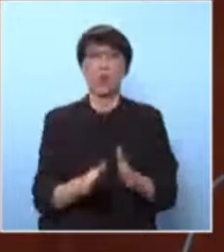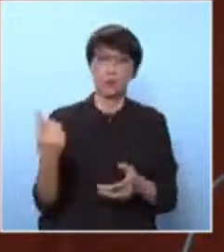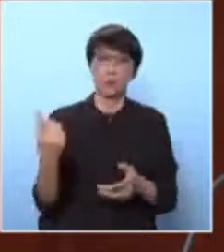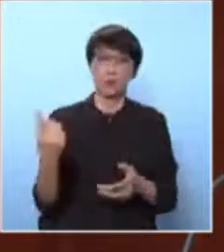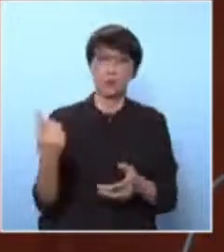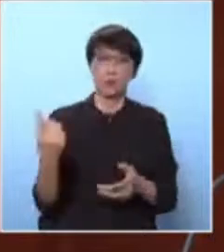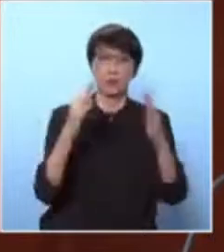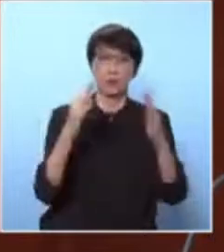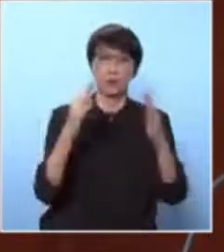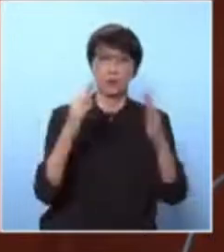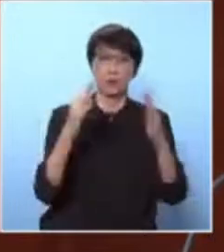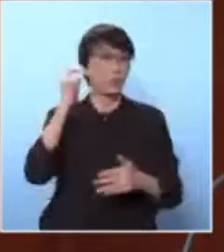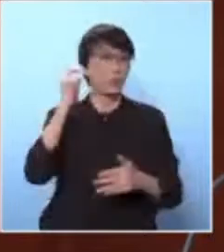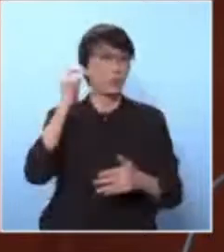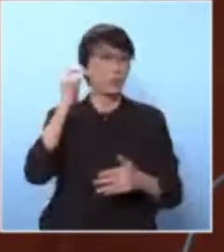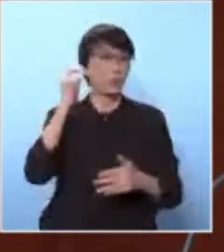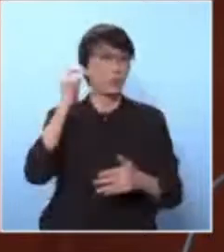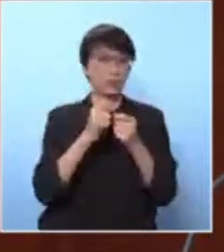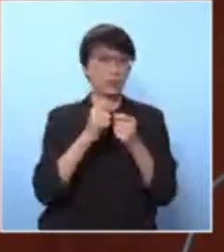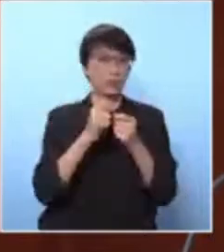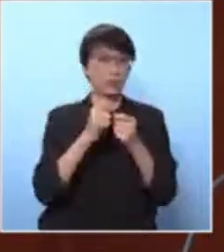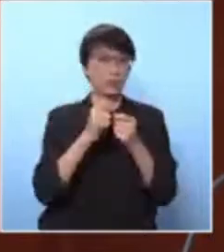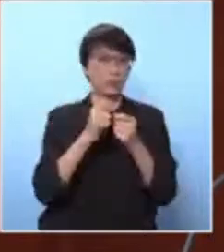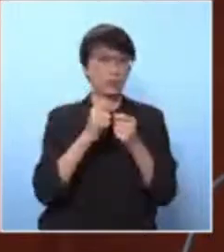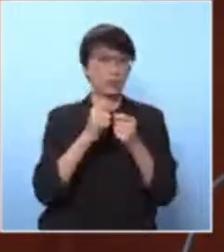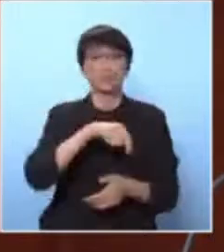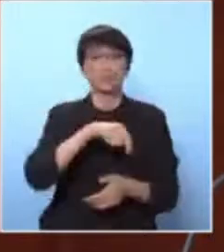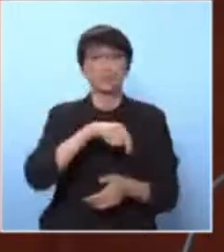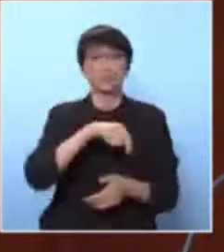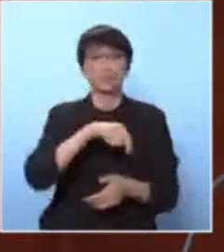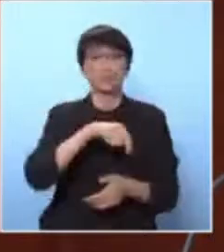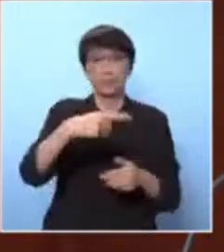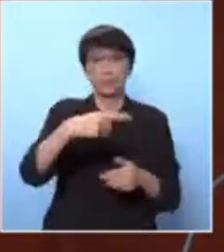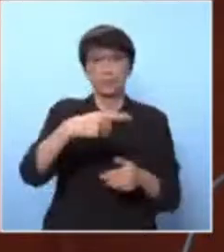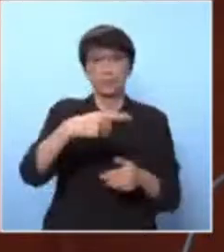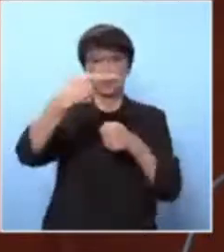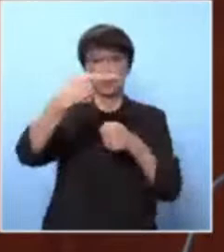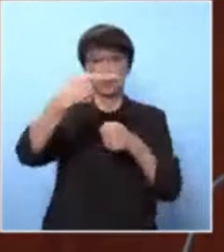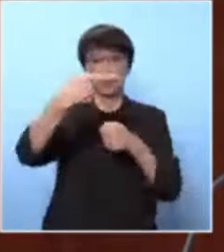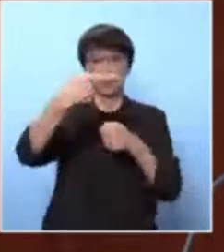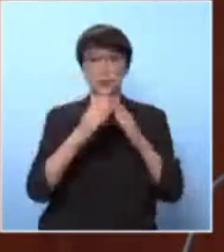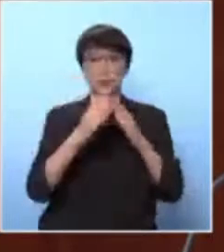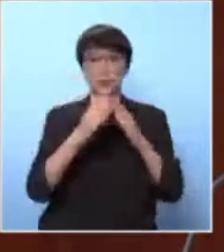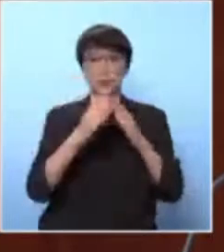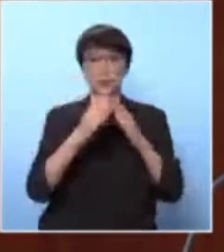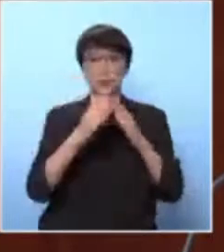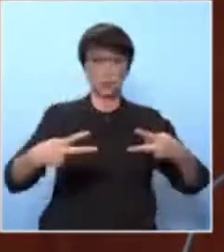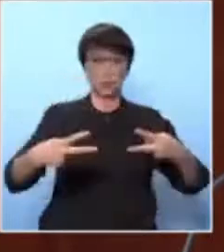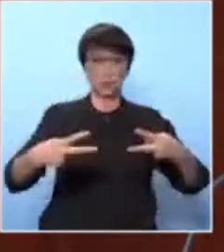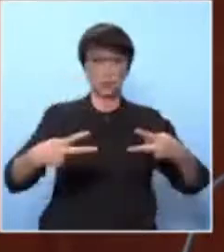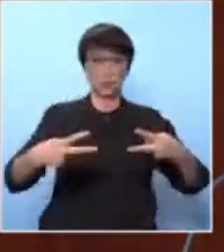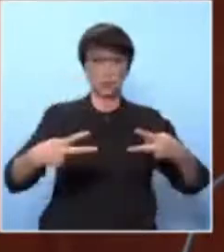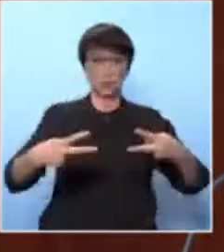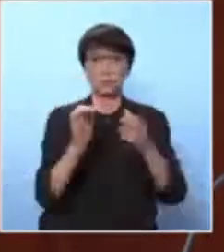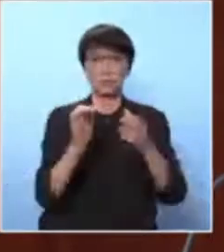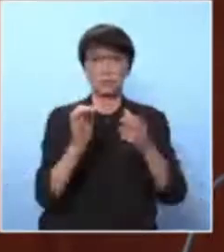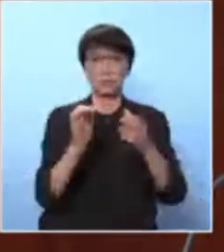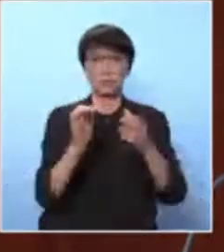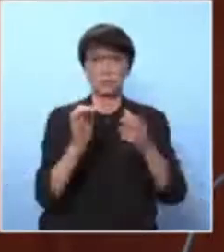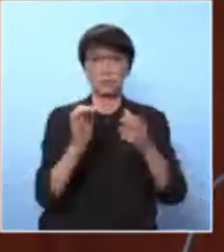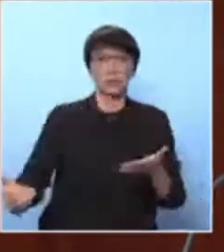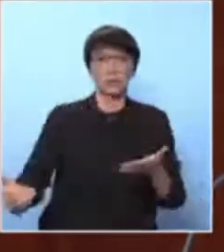information portal, organizing the first Family and Women Development Summit to collect views for formulating more focused